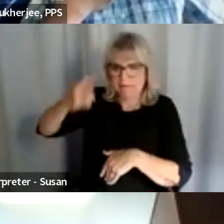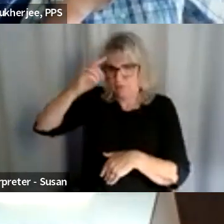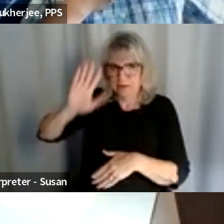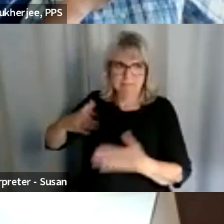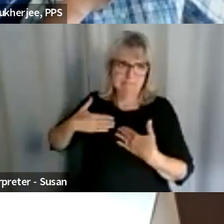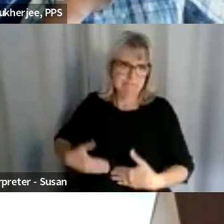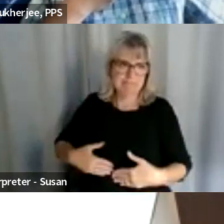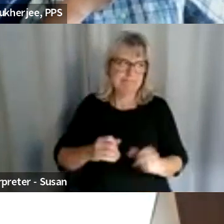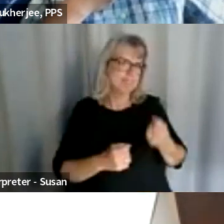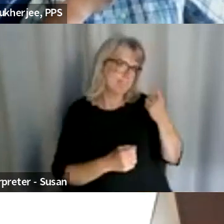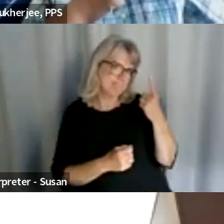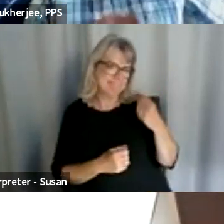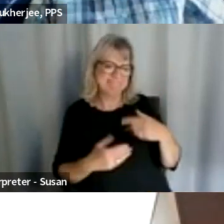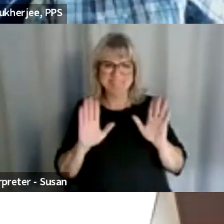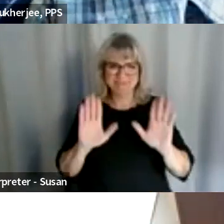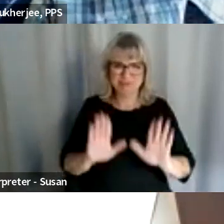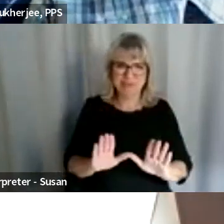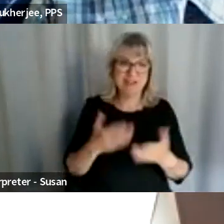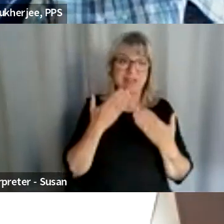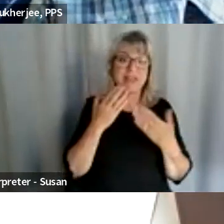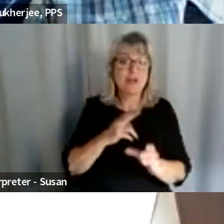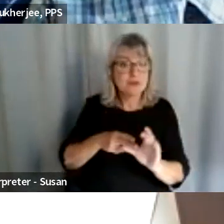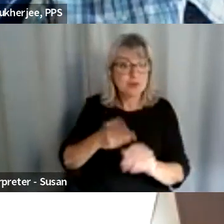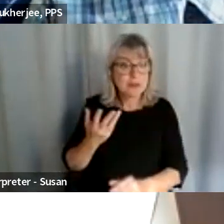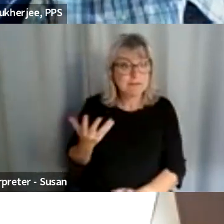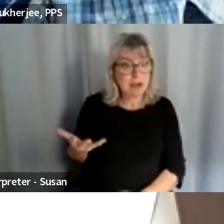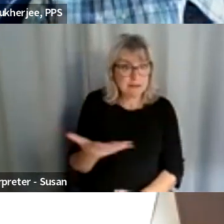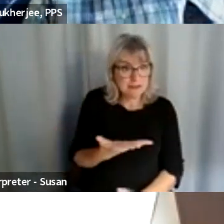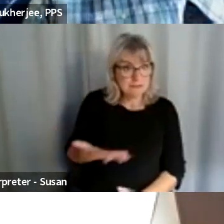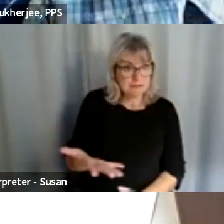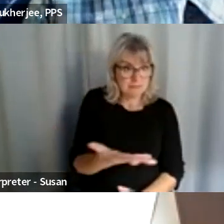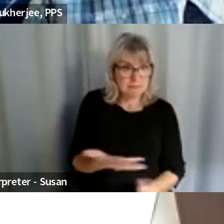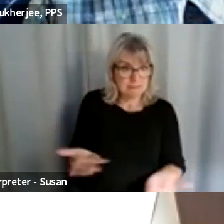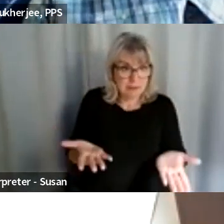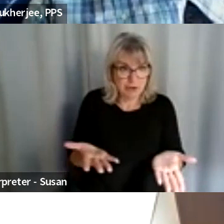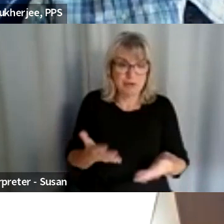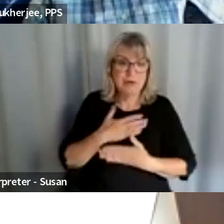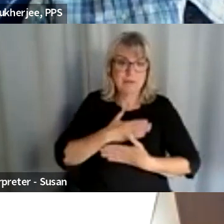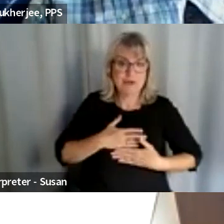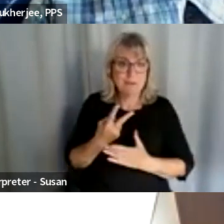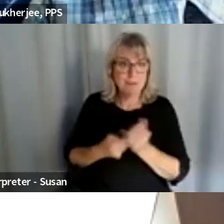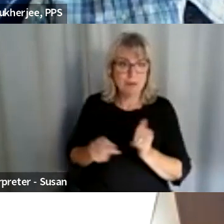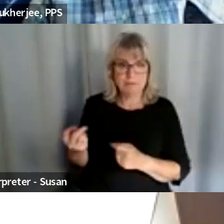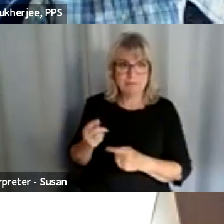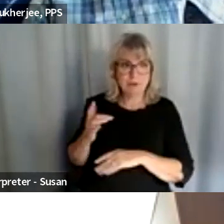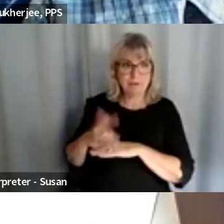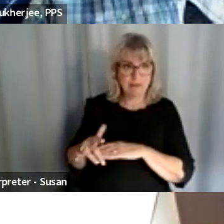Understood. Terrific. Well, thank you for joining us. I really appreciate the both of you making yourselves